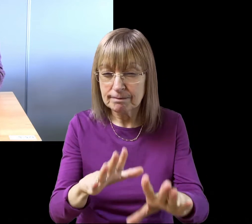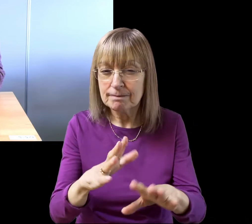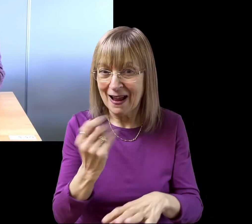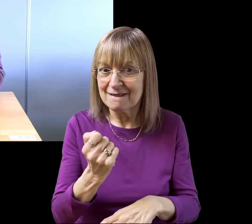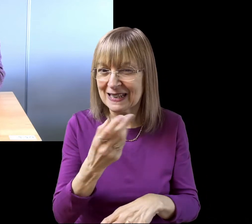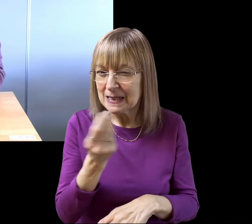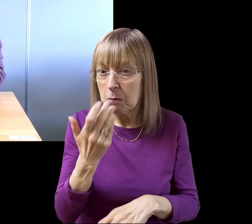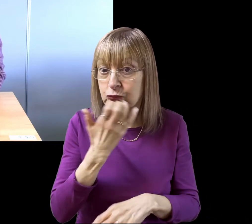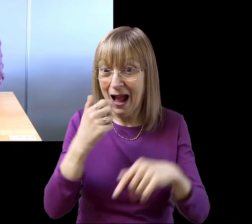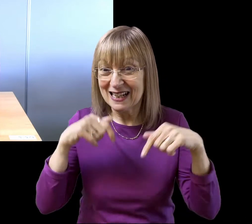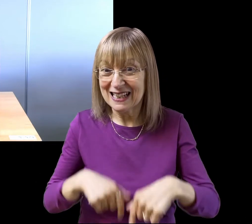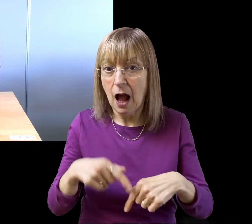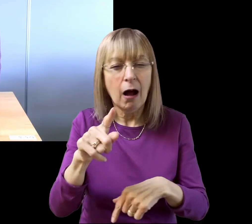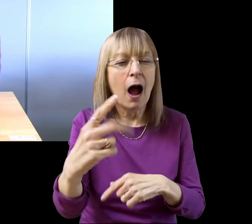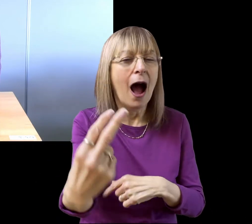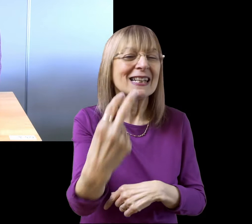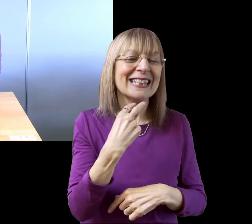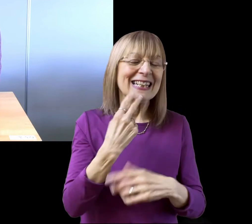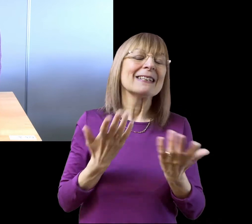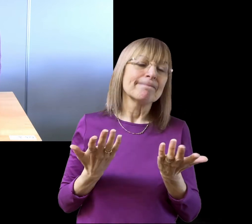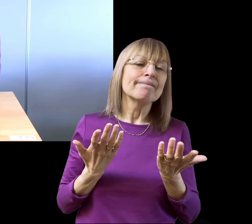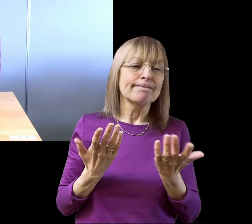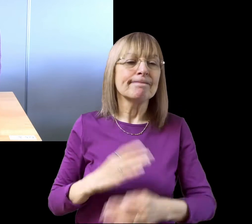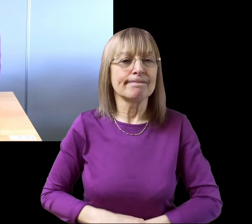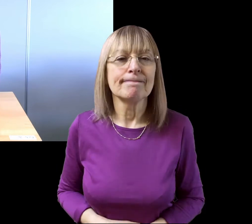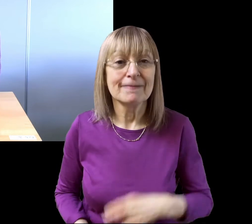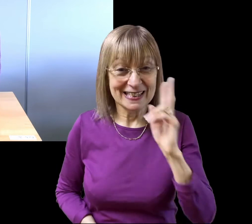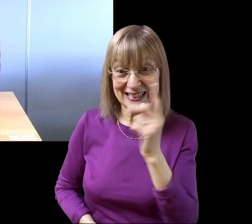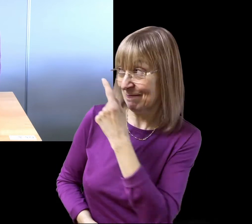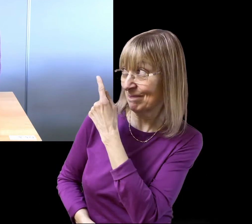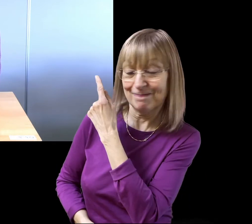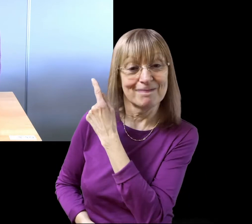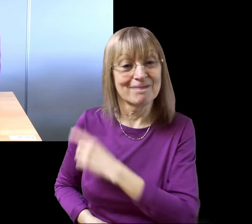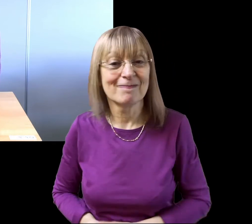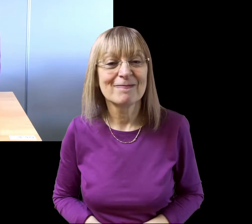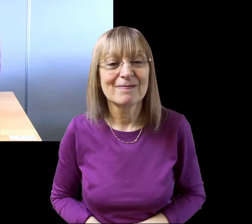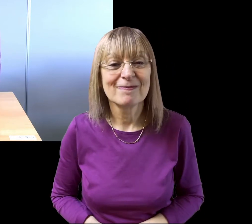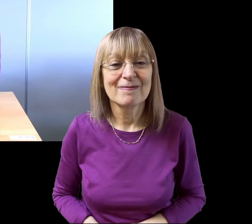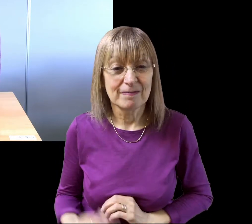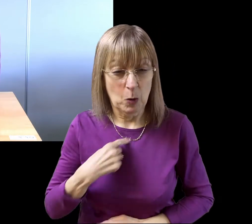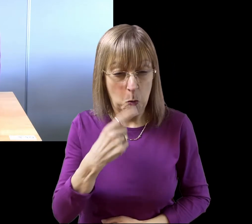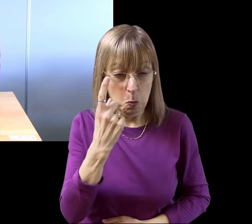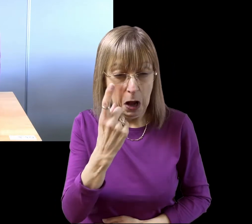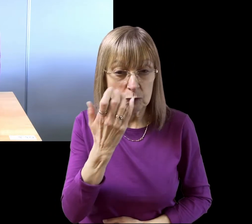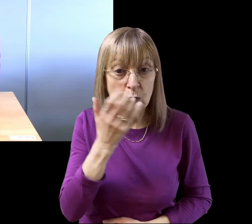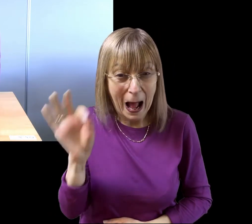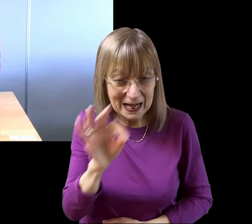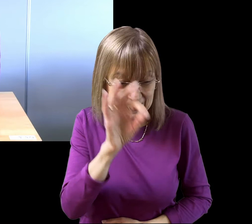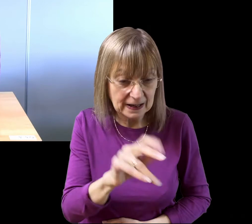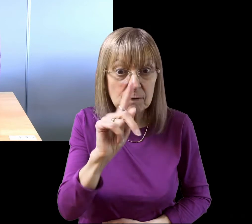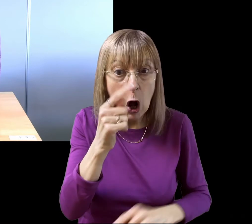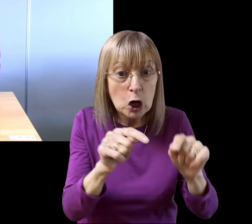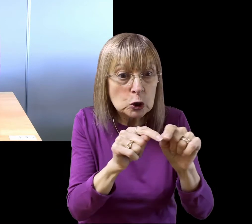Here are some of the things that I would suggest you do. I mean, I've got some rice here. You can't see that. But if I put 1 grain